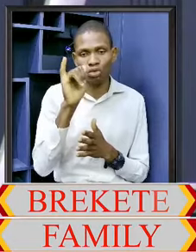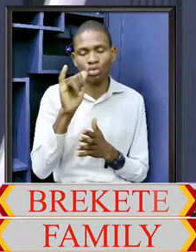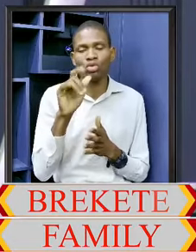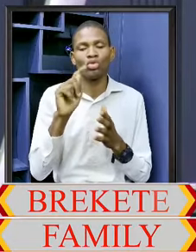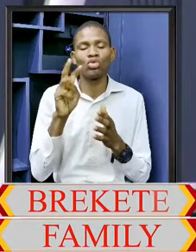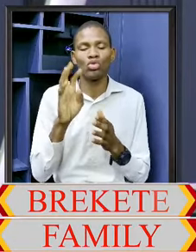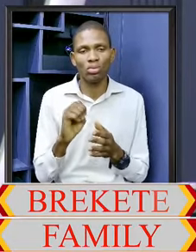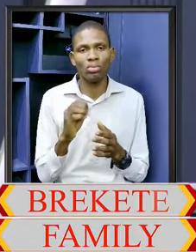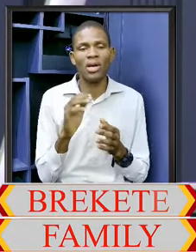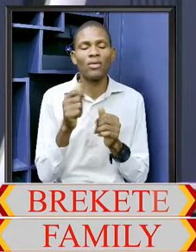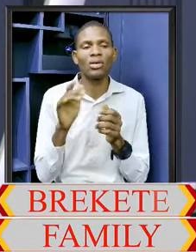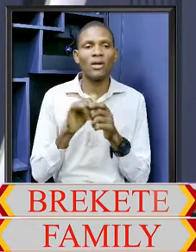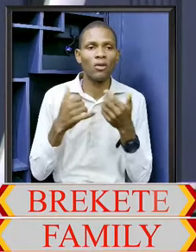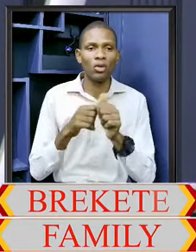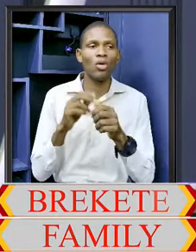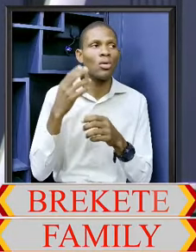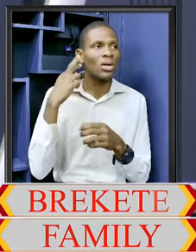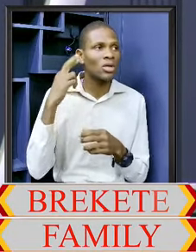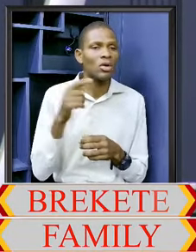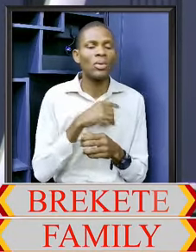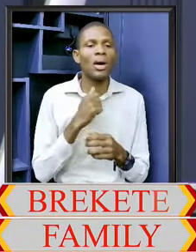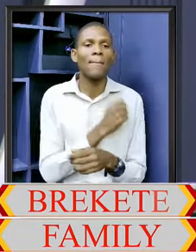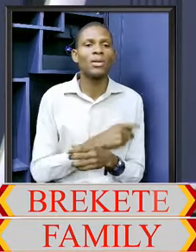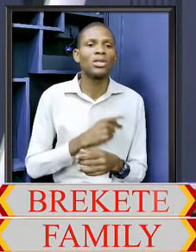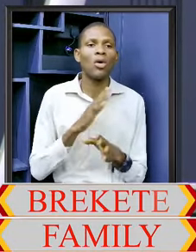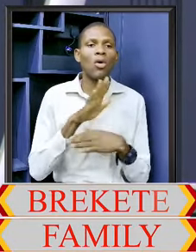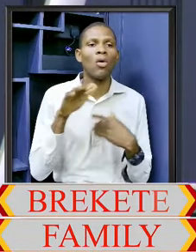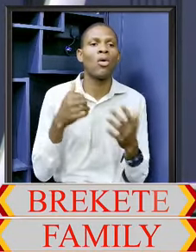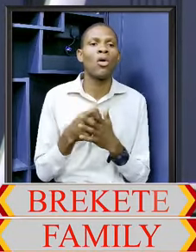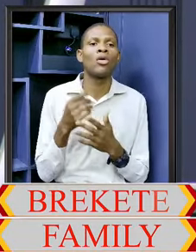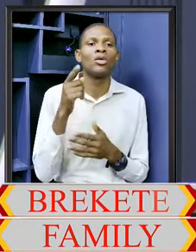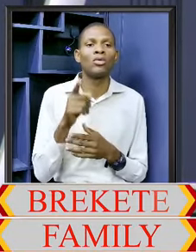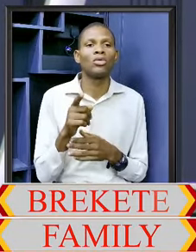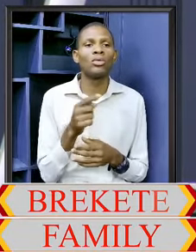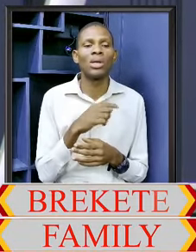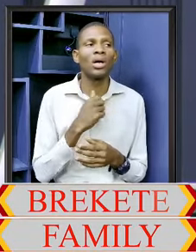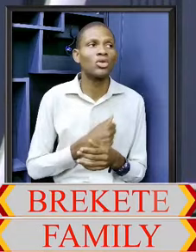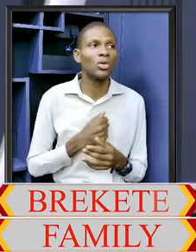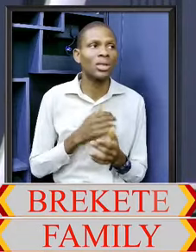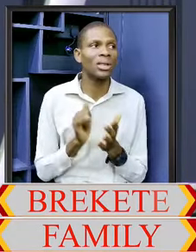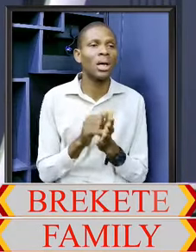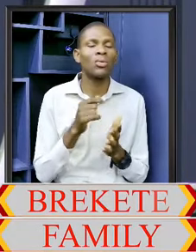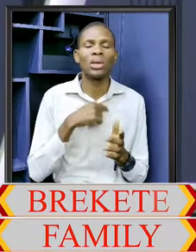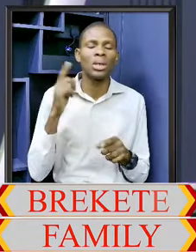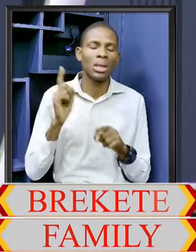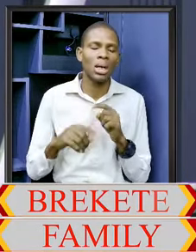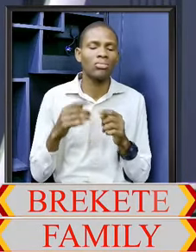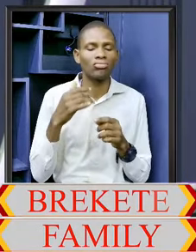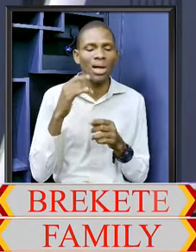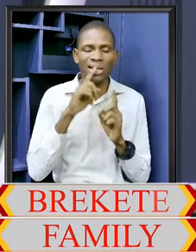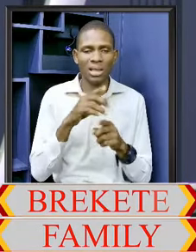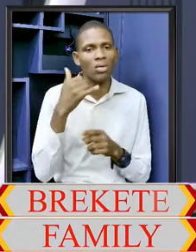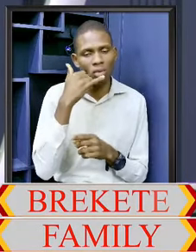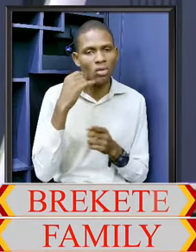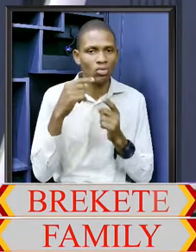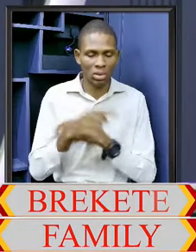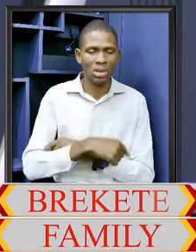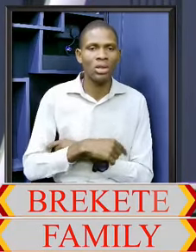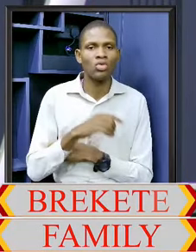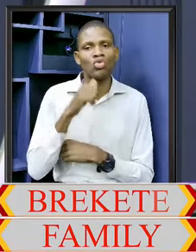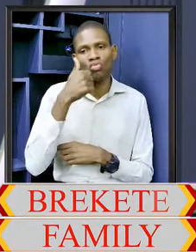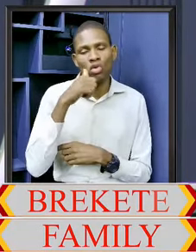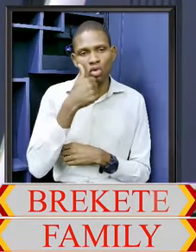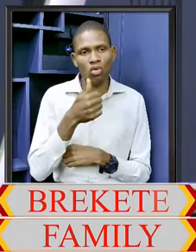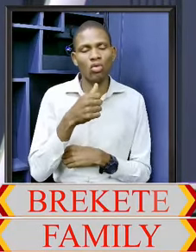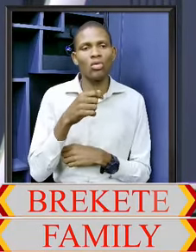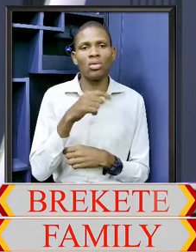on television, we they appreciate all of you. We they sorry say we no fit take calls today. Tomorrow, by the